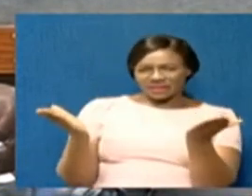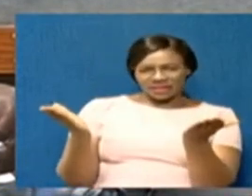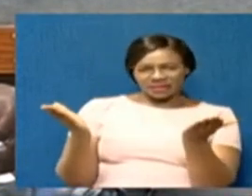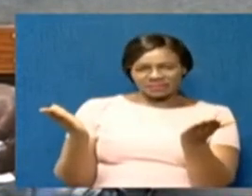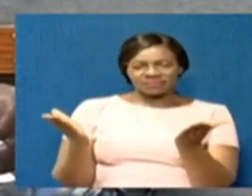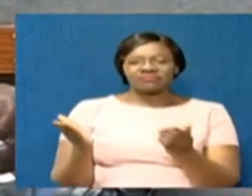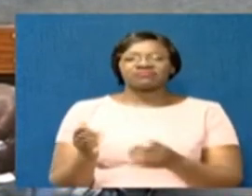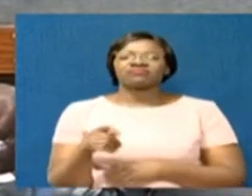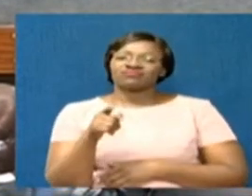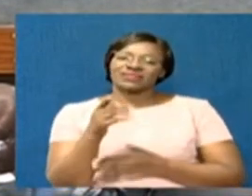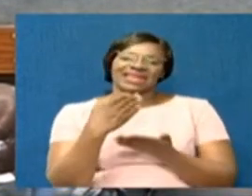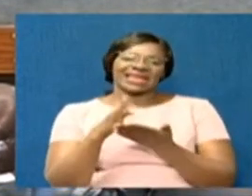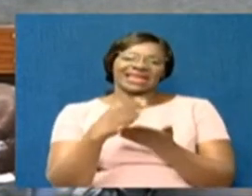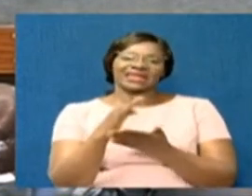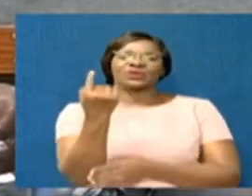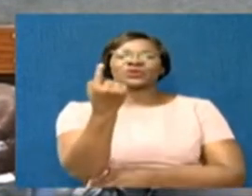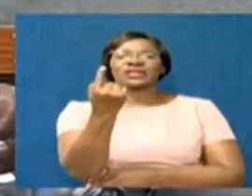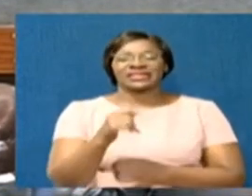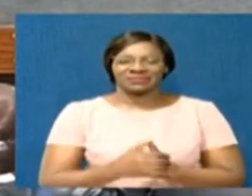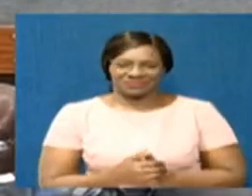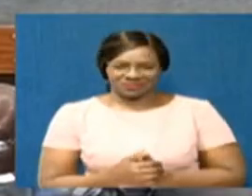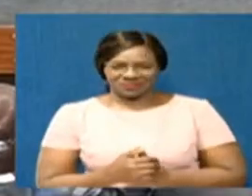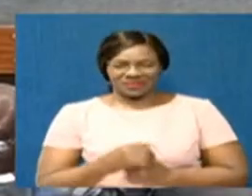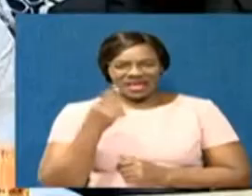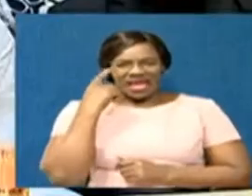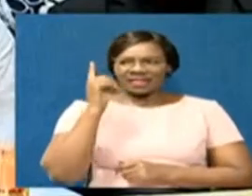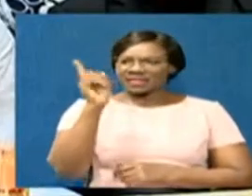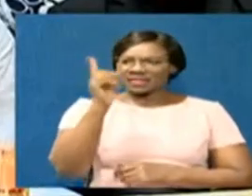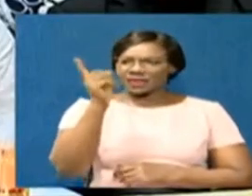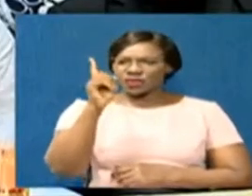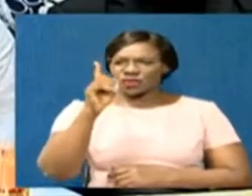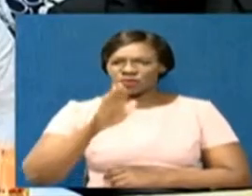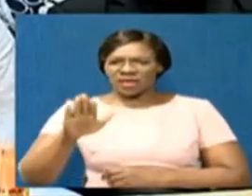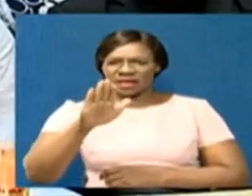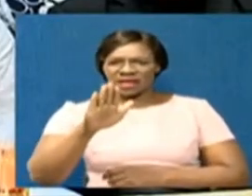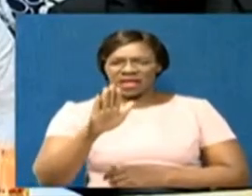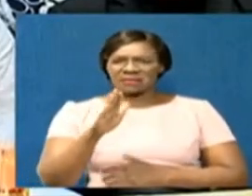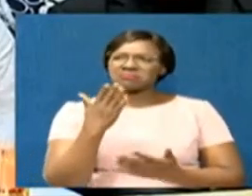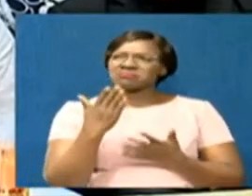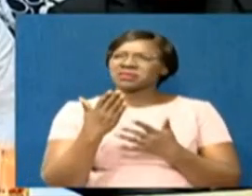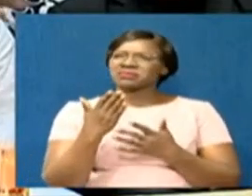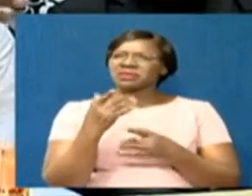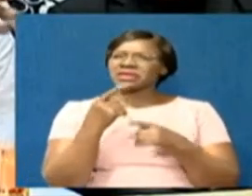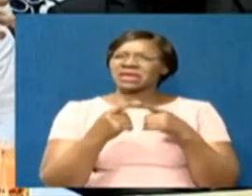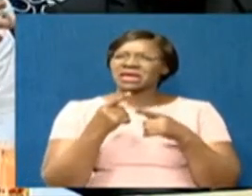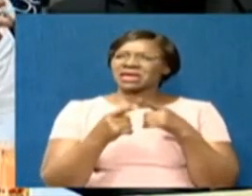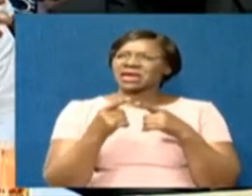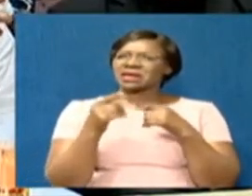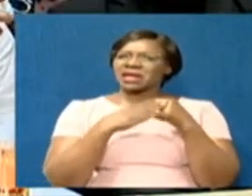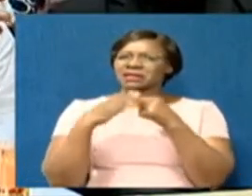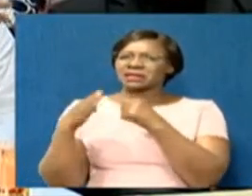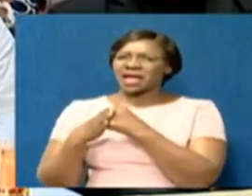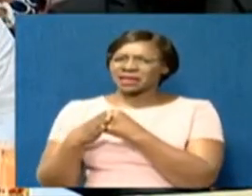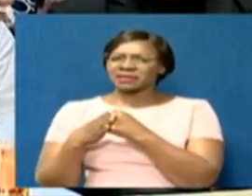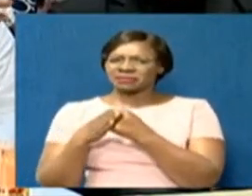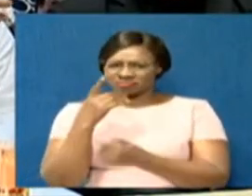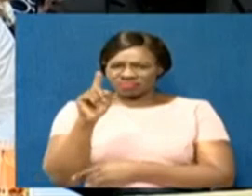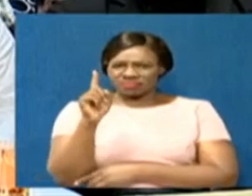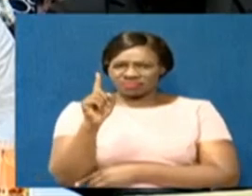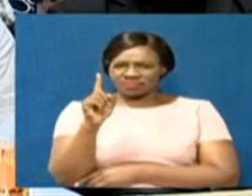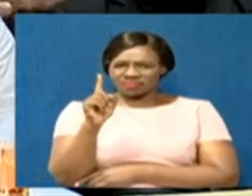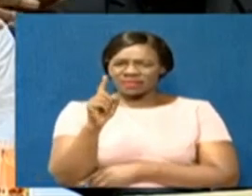is on lease. I think Nairobi is most 100 years, 99 years, isn't